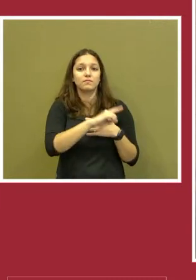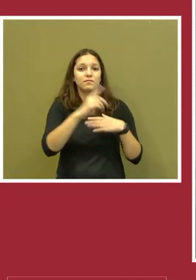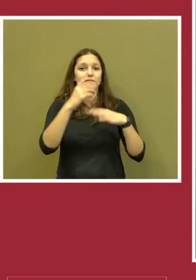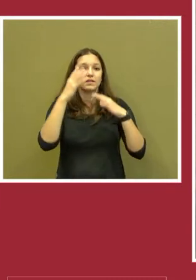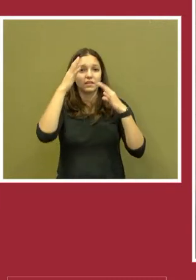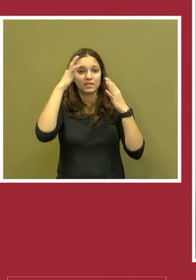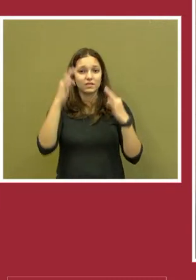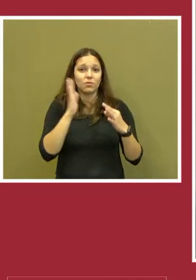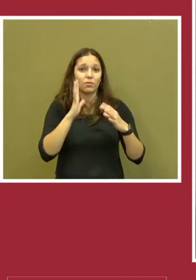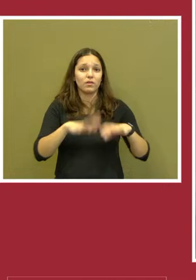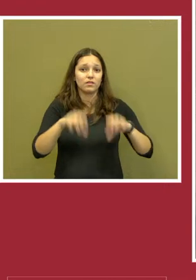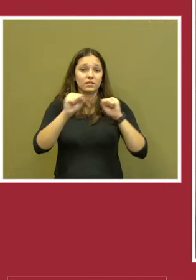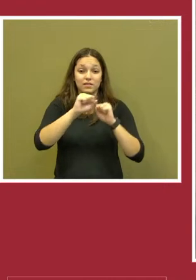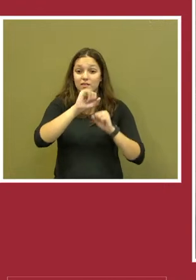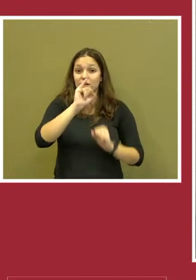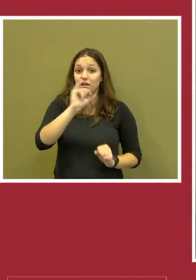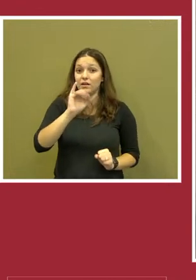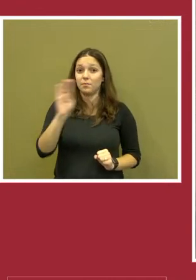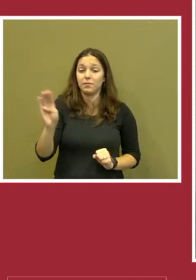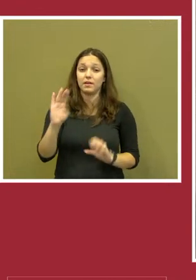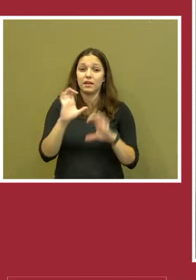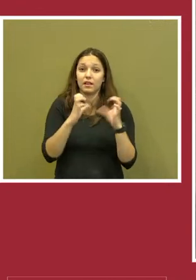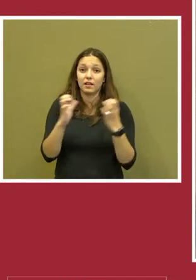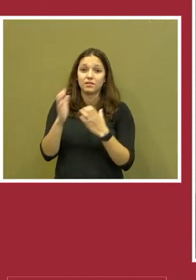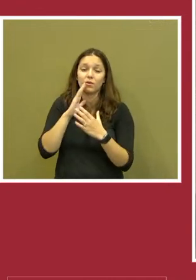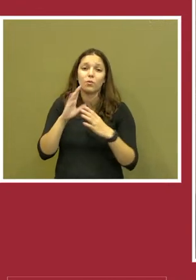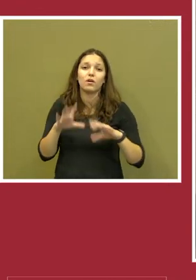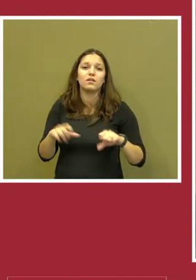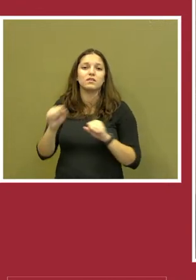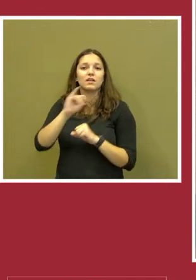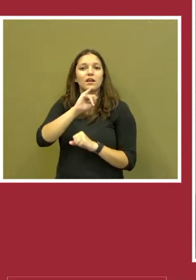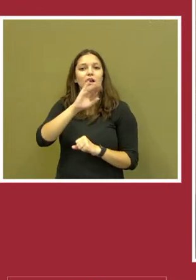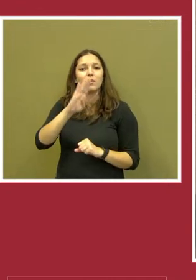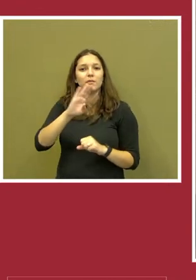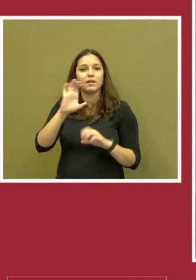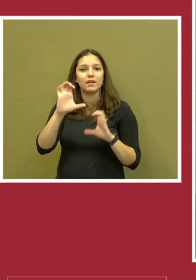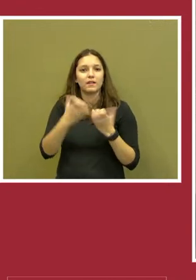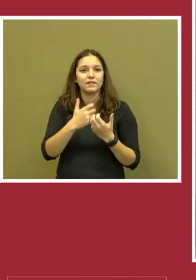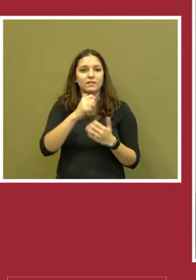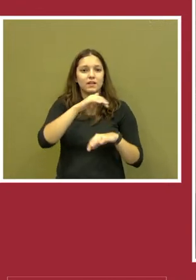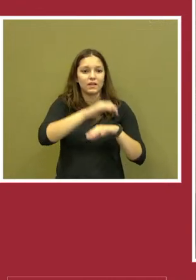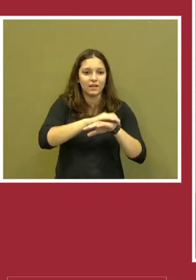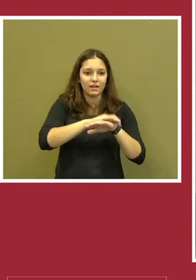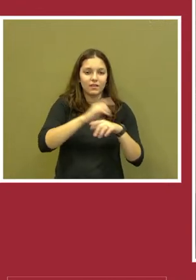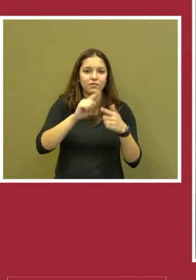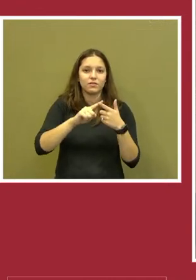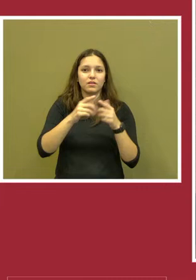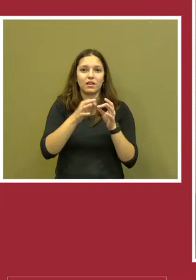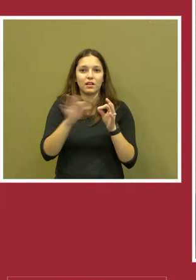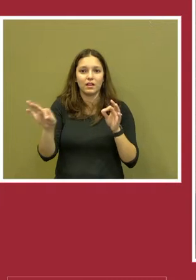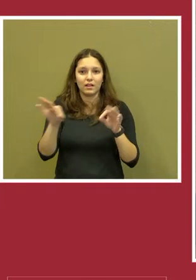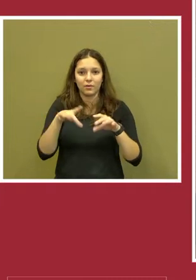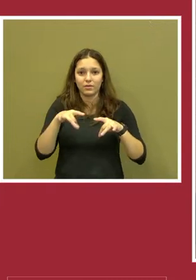not only going to take some IB classes, they've decided they're going to take an IB class in English, in language acquisition, in social science,